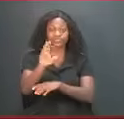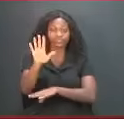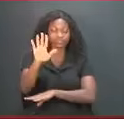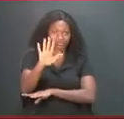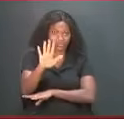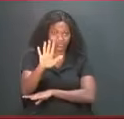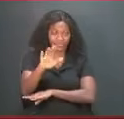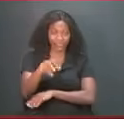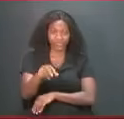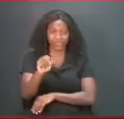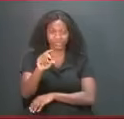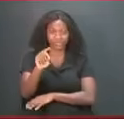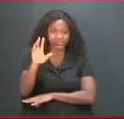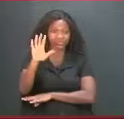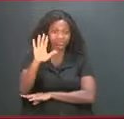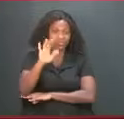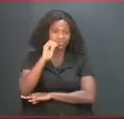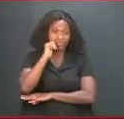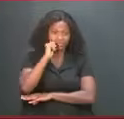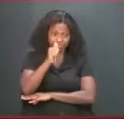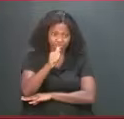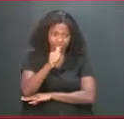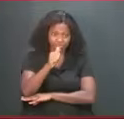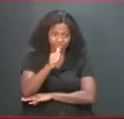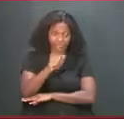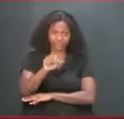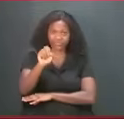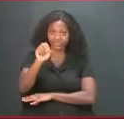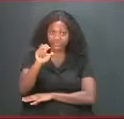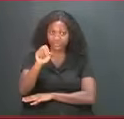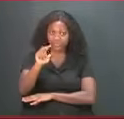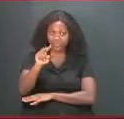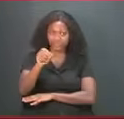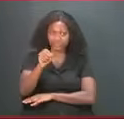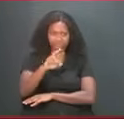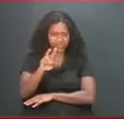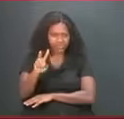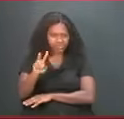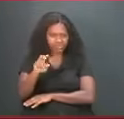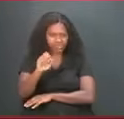12 tomorrow, 12 or 2.